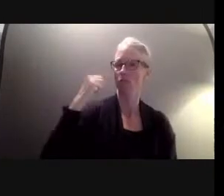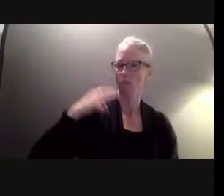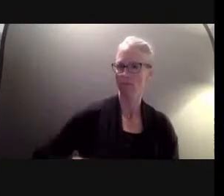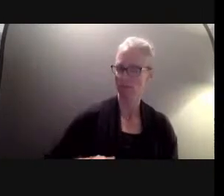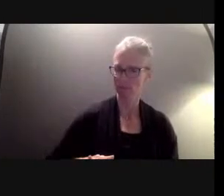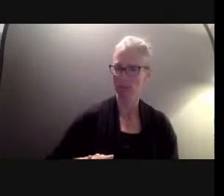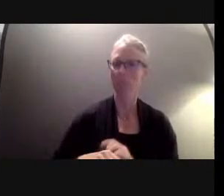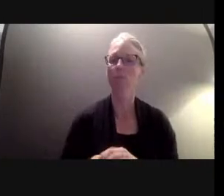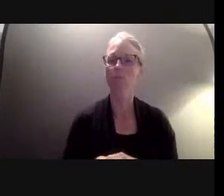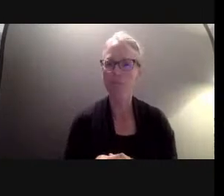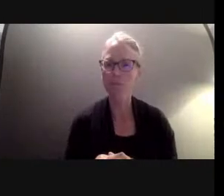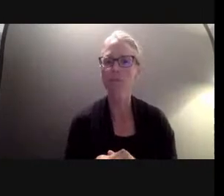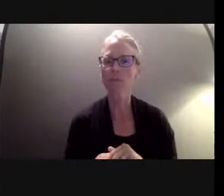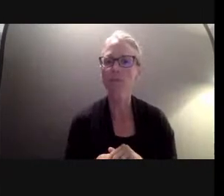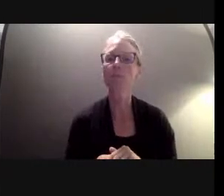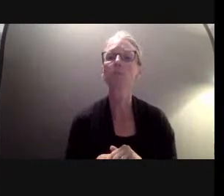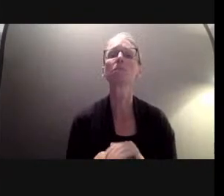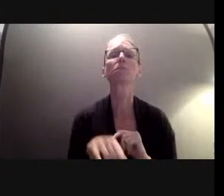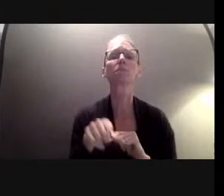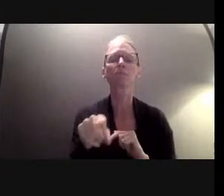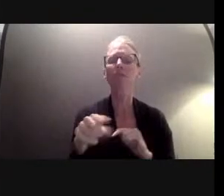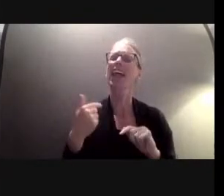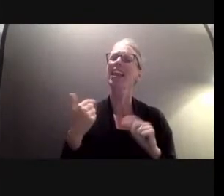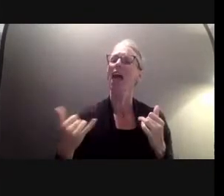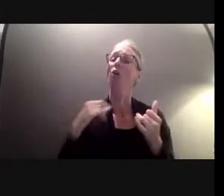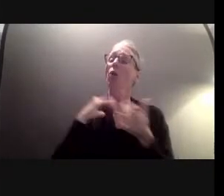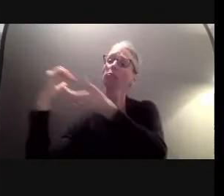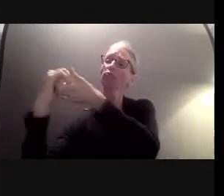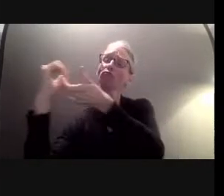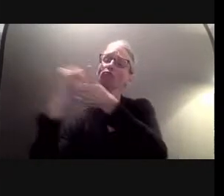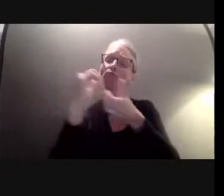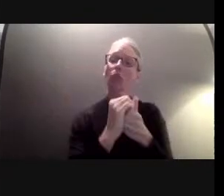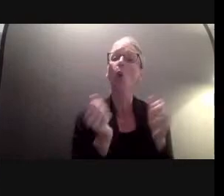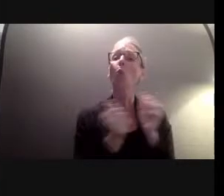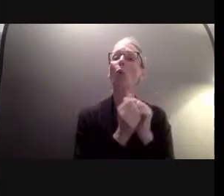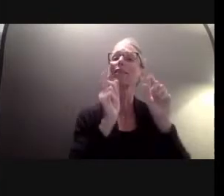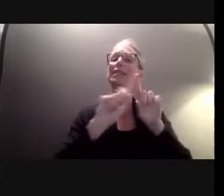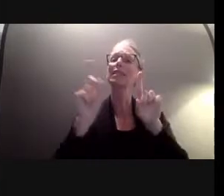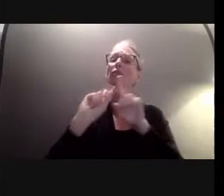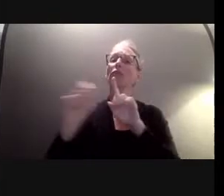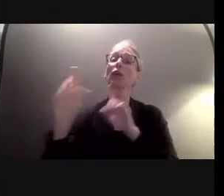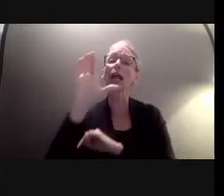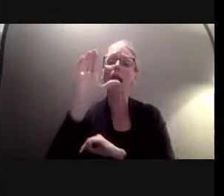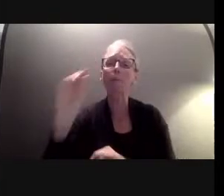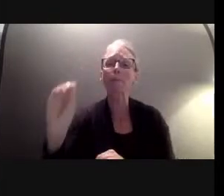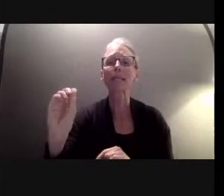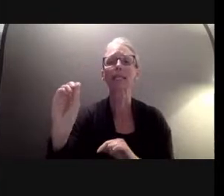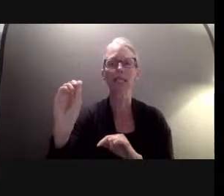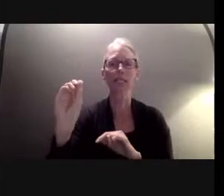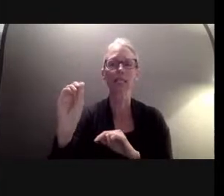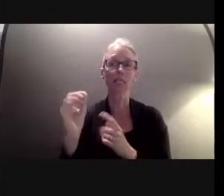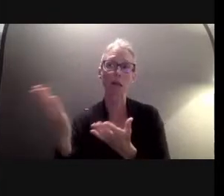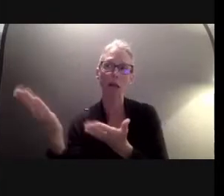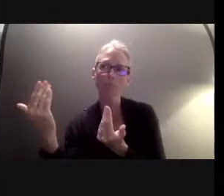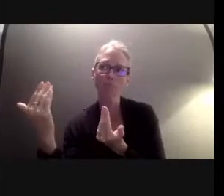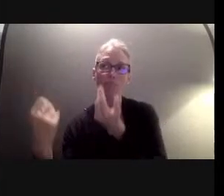to create in fundraising to get equipment so that people can apply for different